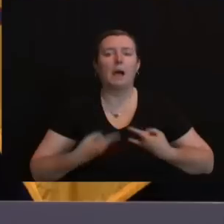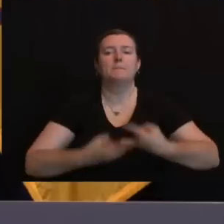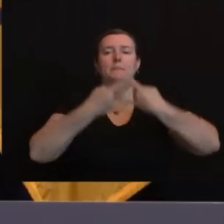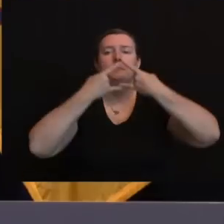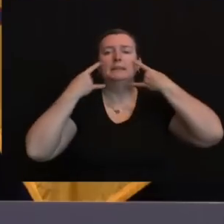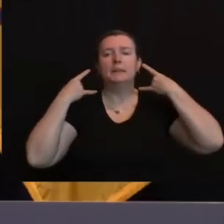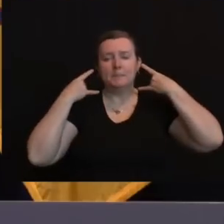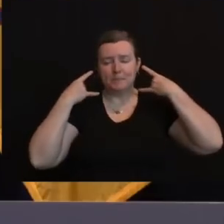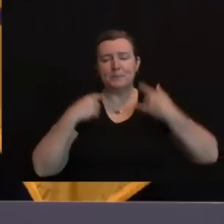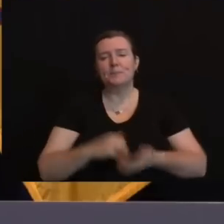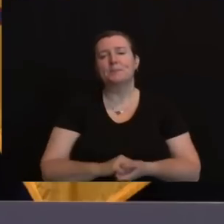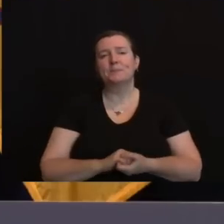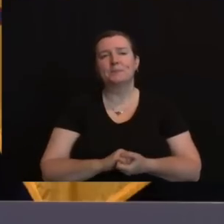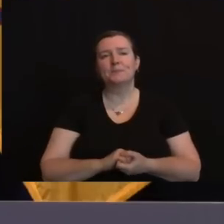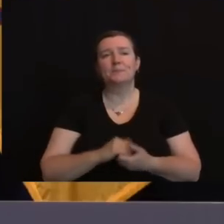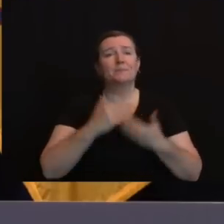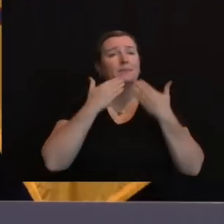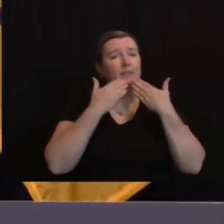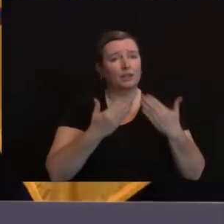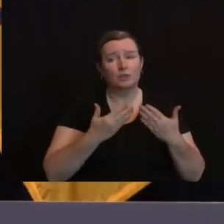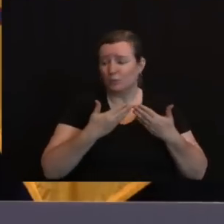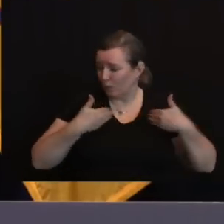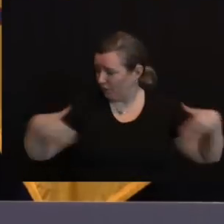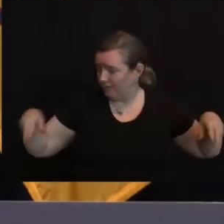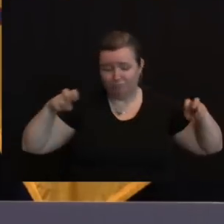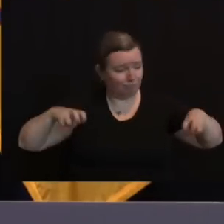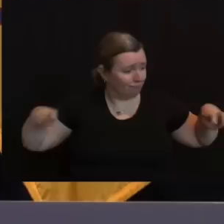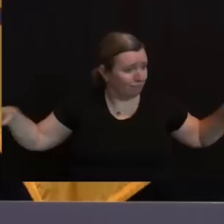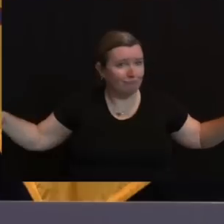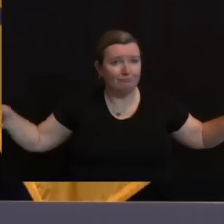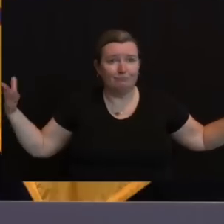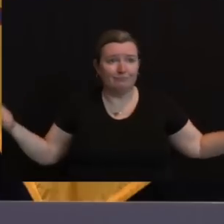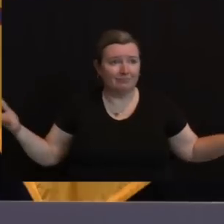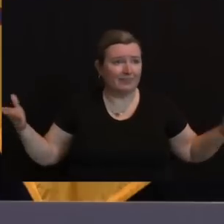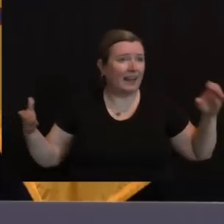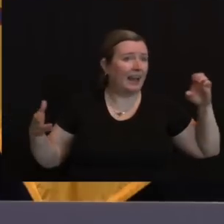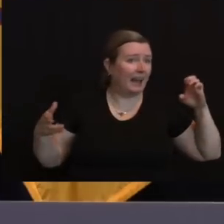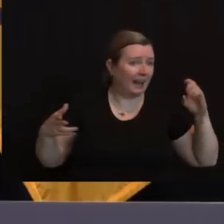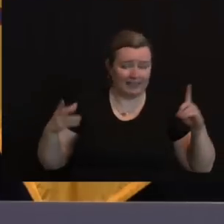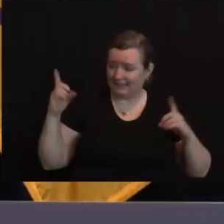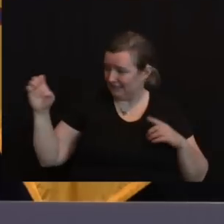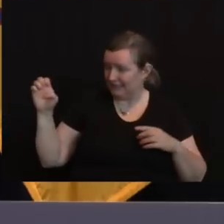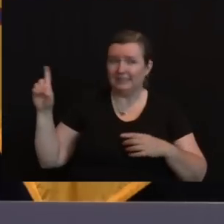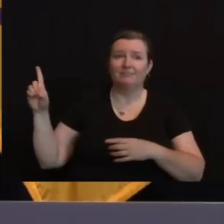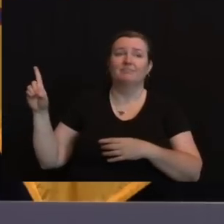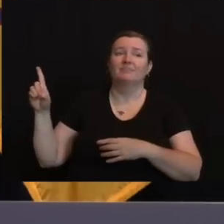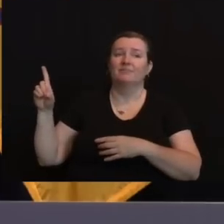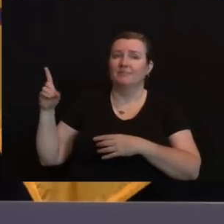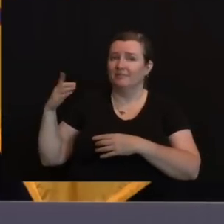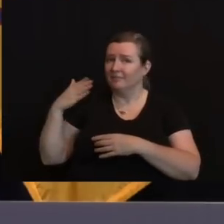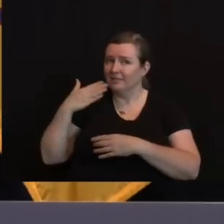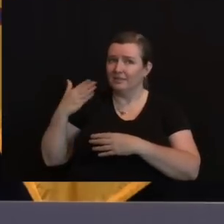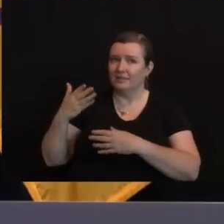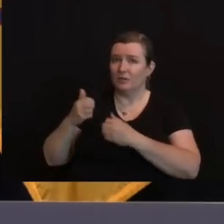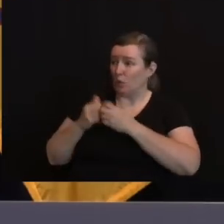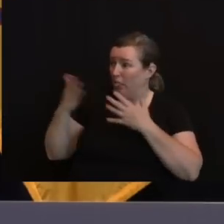want to say again, thank you to my colleagues, Judy and Ed, and to the whole Department of Health team. I don't know where we'd be without you.